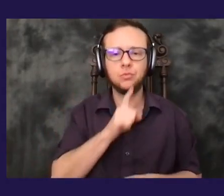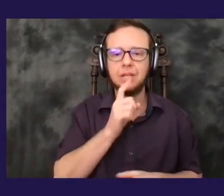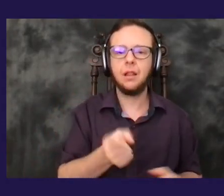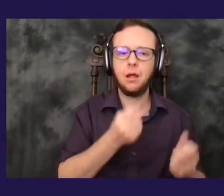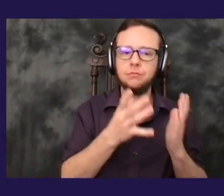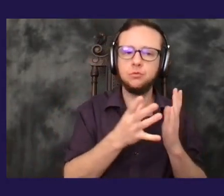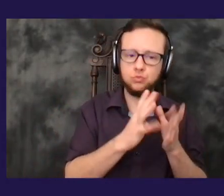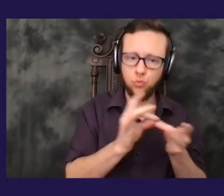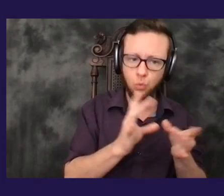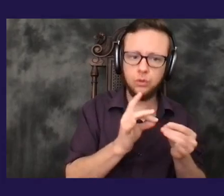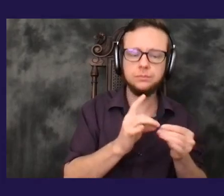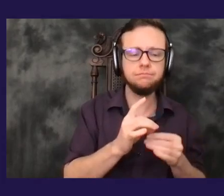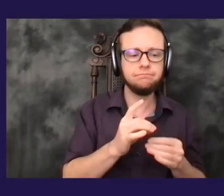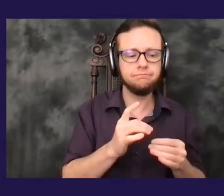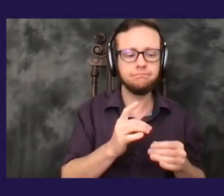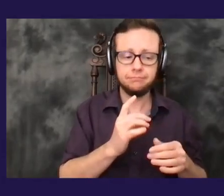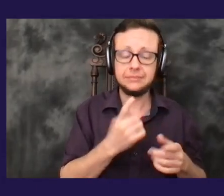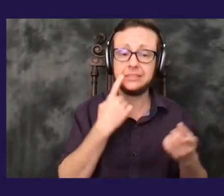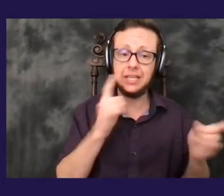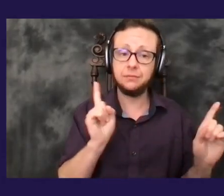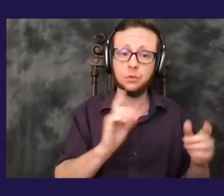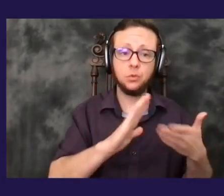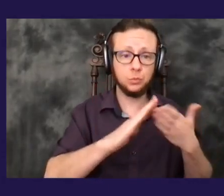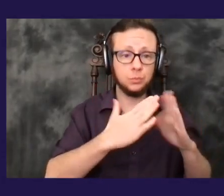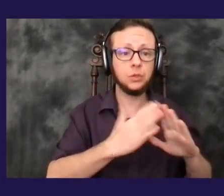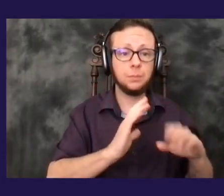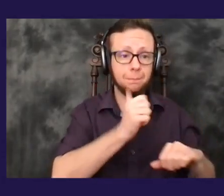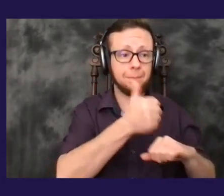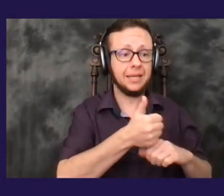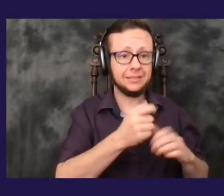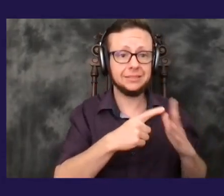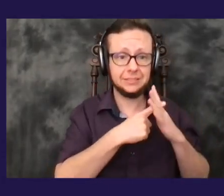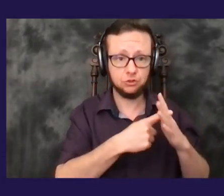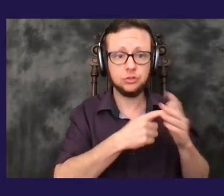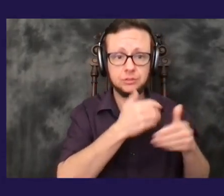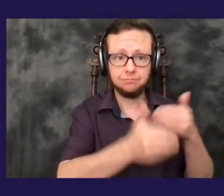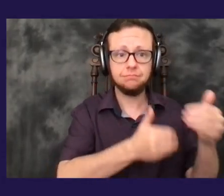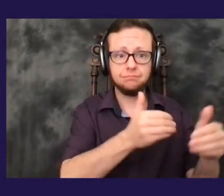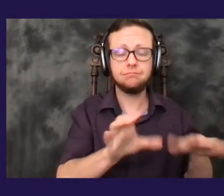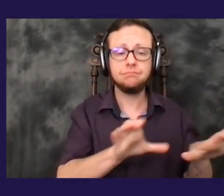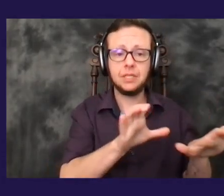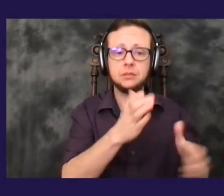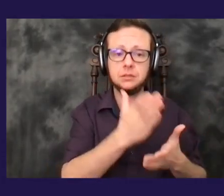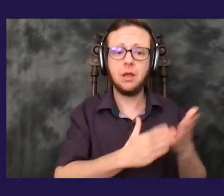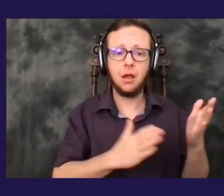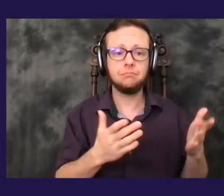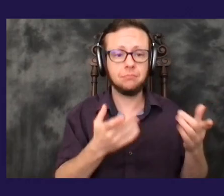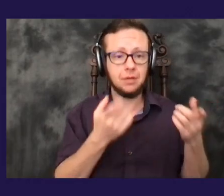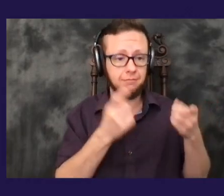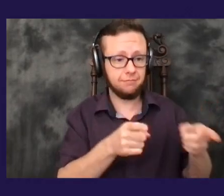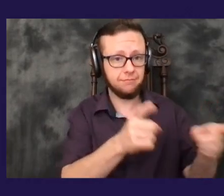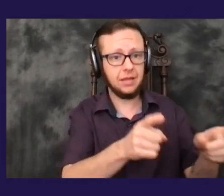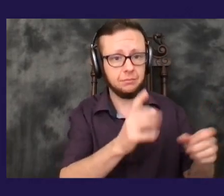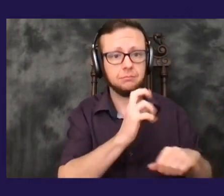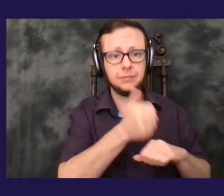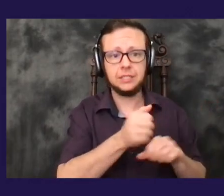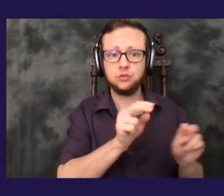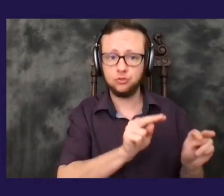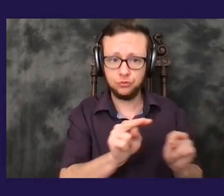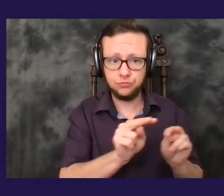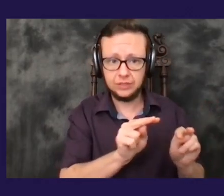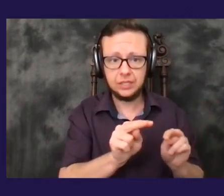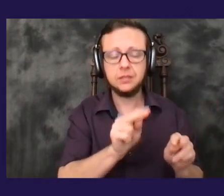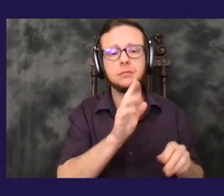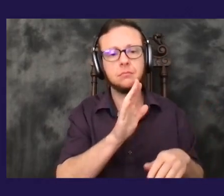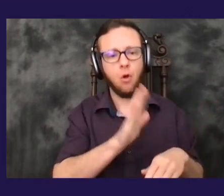successful community-based initiatives that have essentially done some level of event-based surveillance at a community